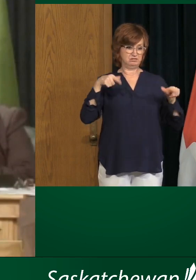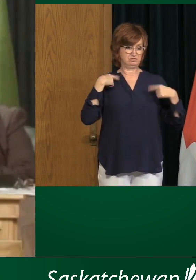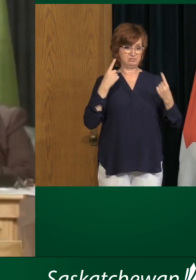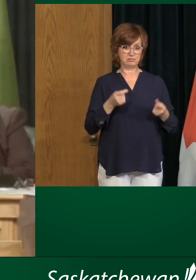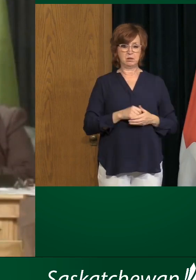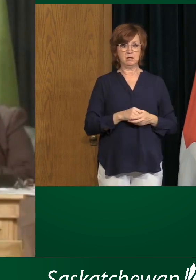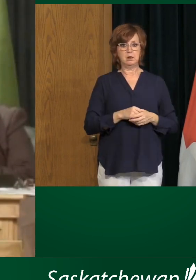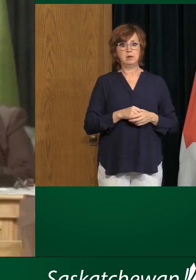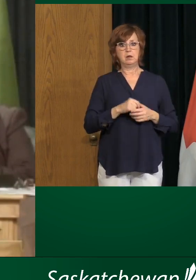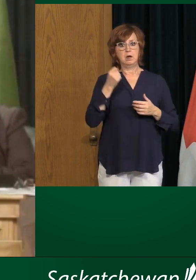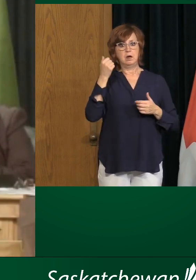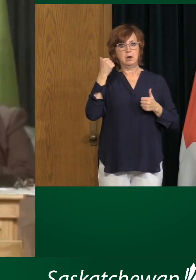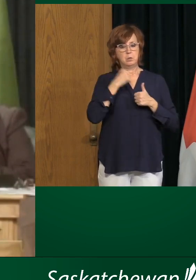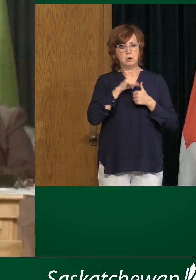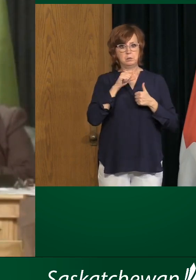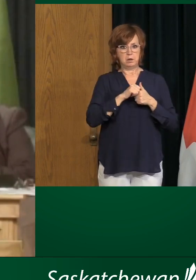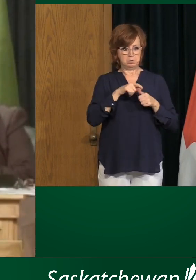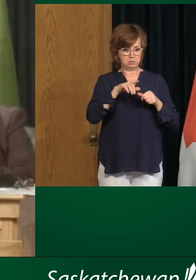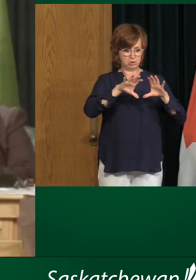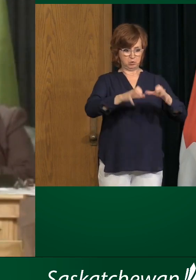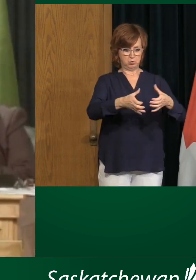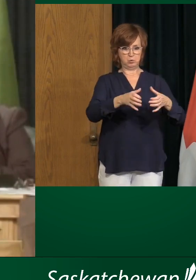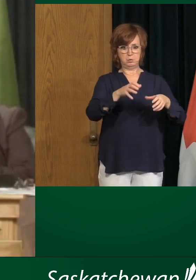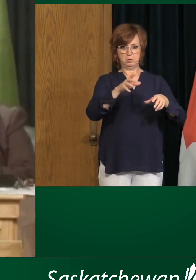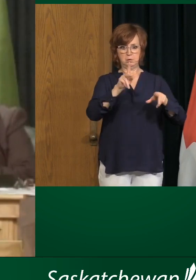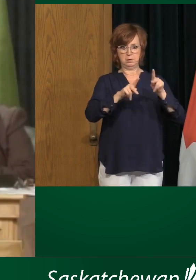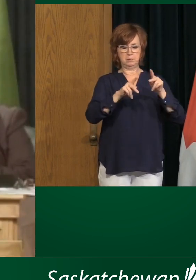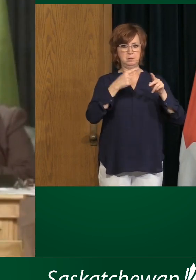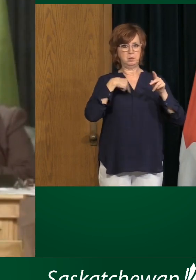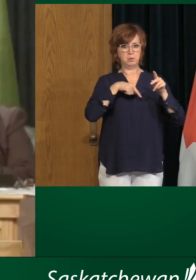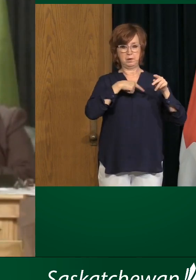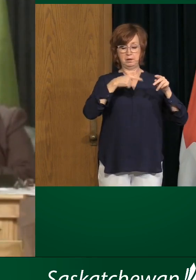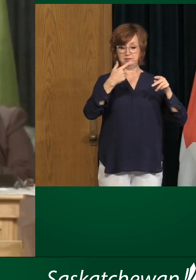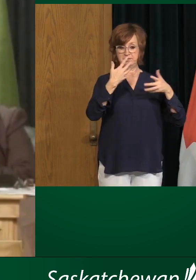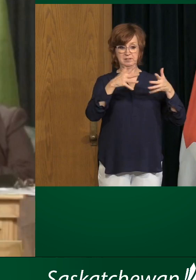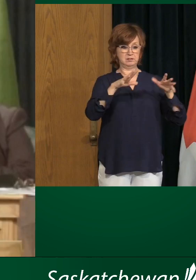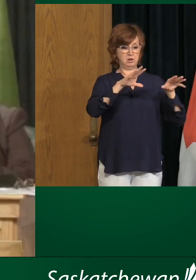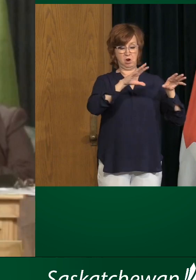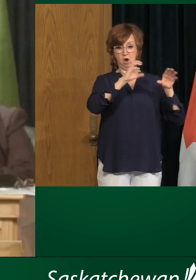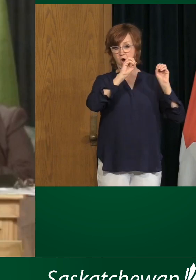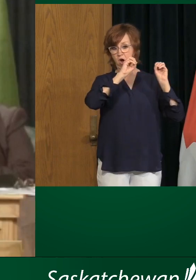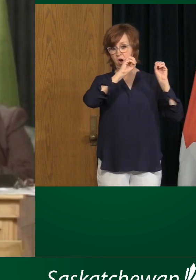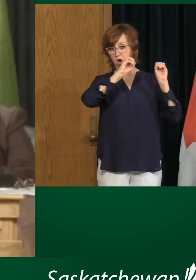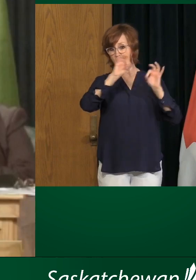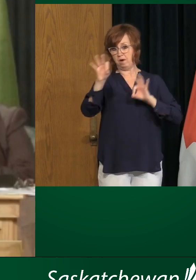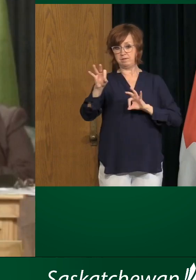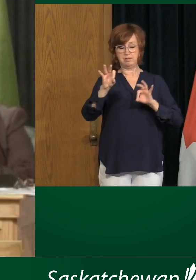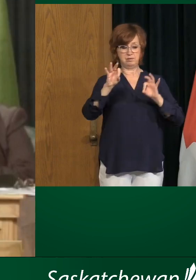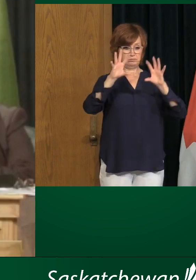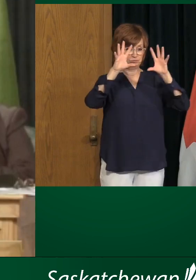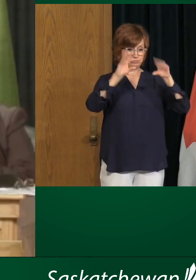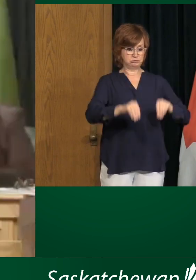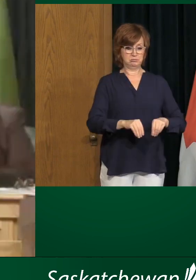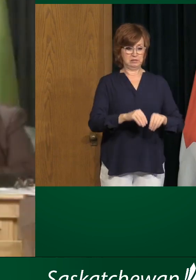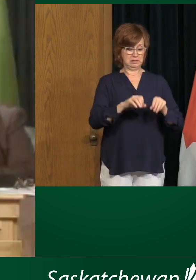done, you've got to remember at the same time, we turned off the system with respect to elective surgical procedures, elective